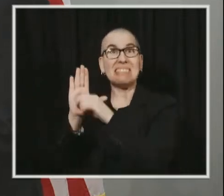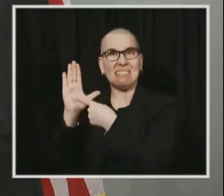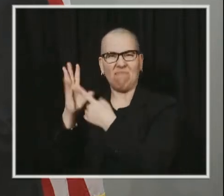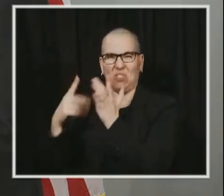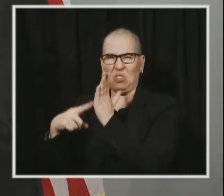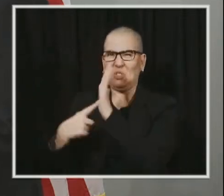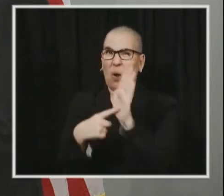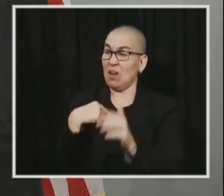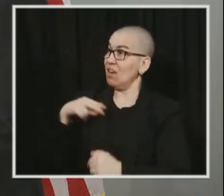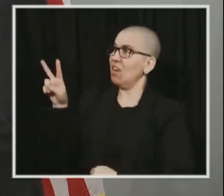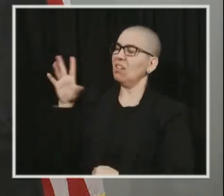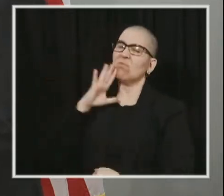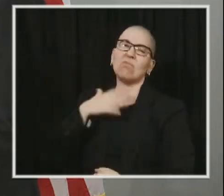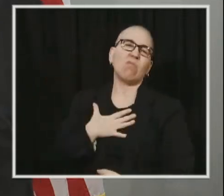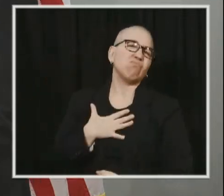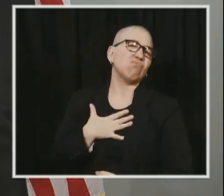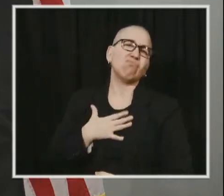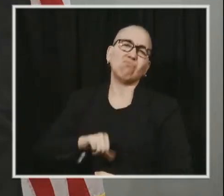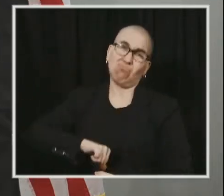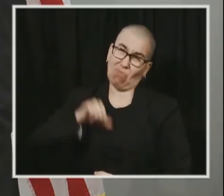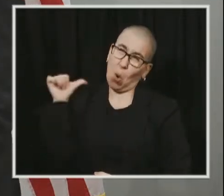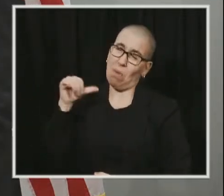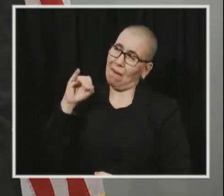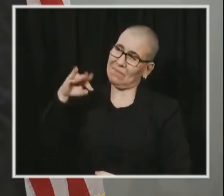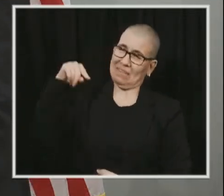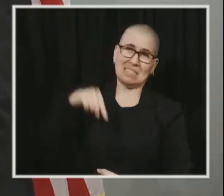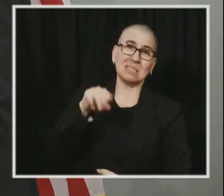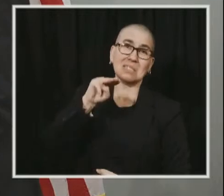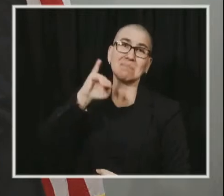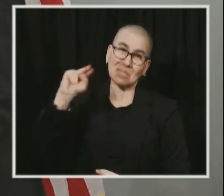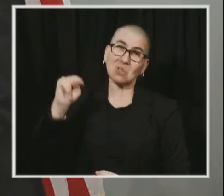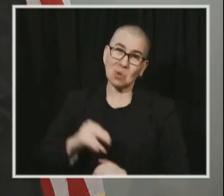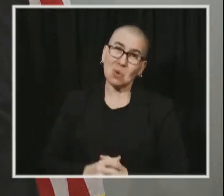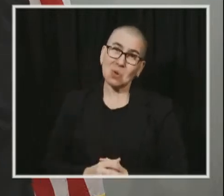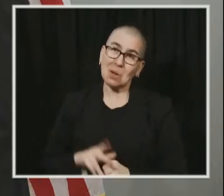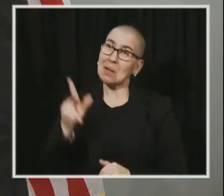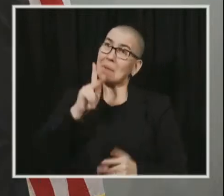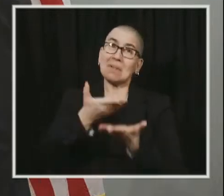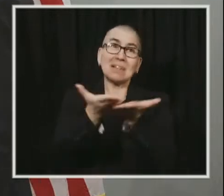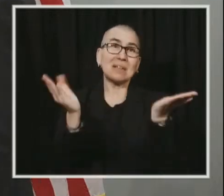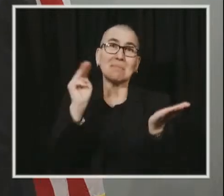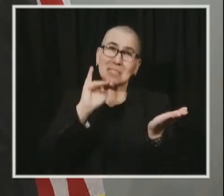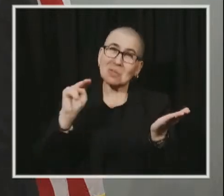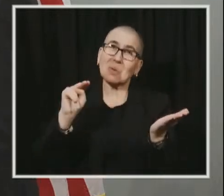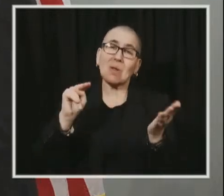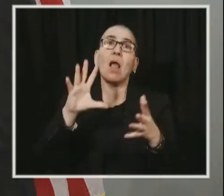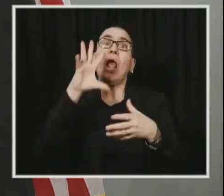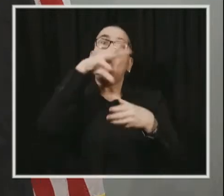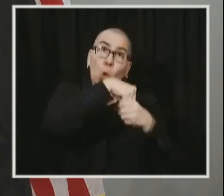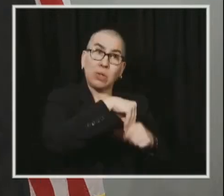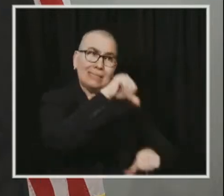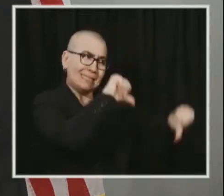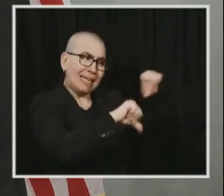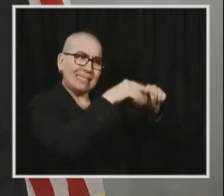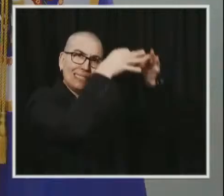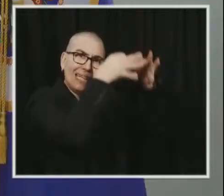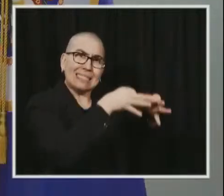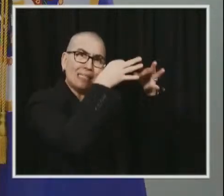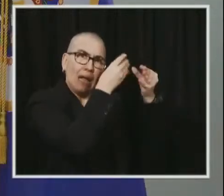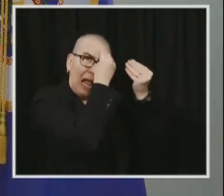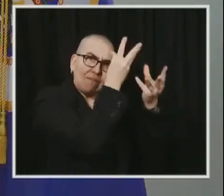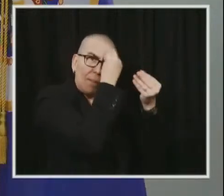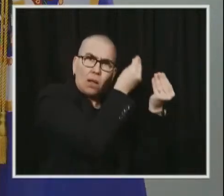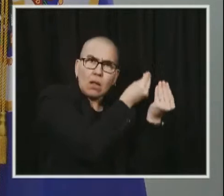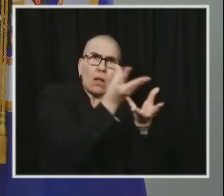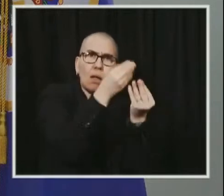of Minnesotans. I'm proud of our healthcare professionals. I'm proud of the scientists who made the decisions to make some of these changes,